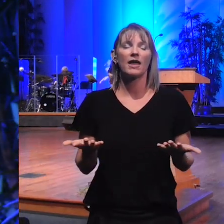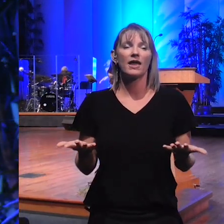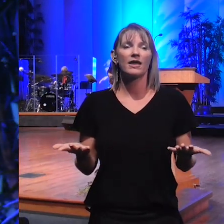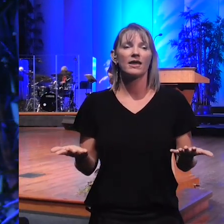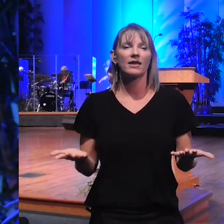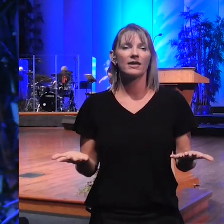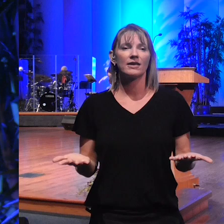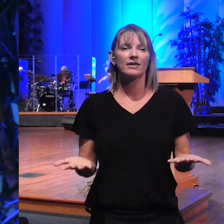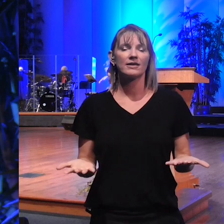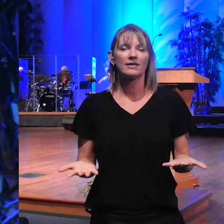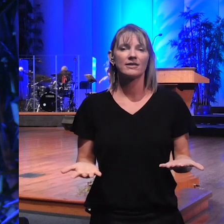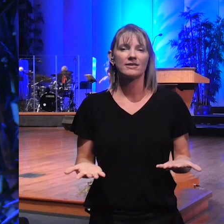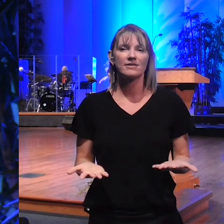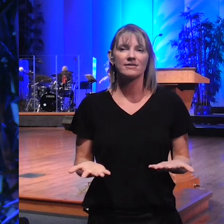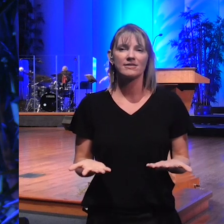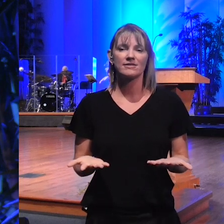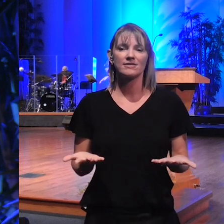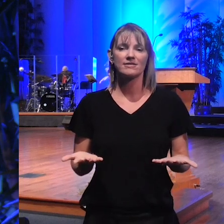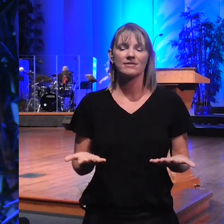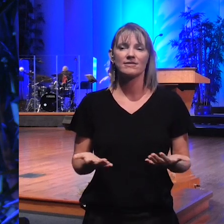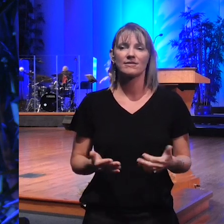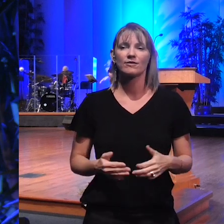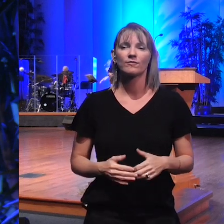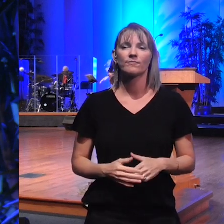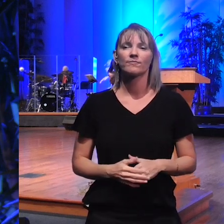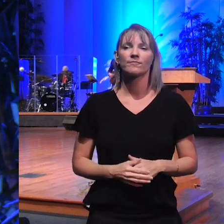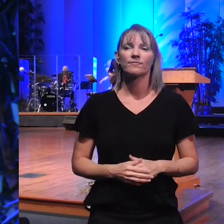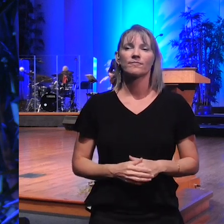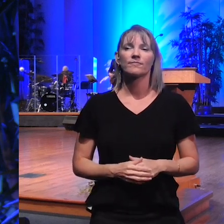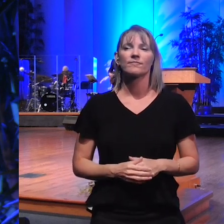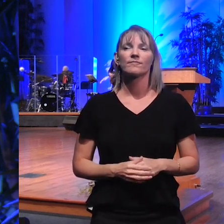into this place.